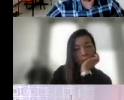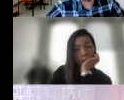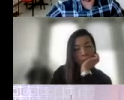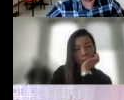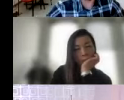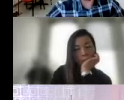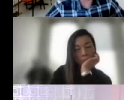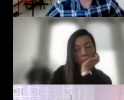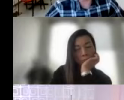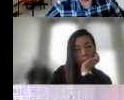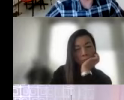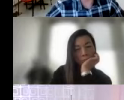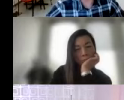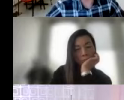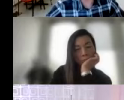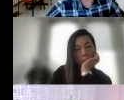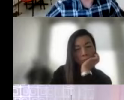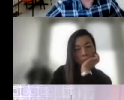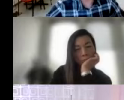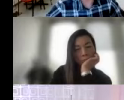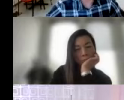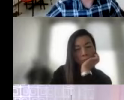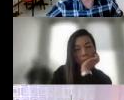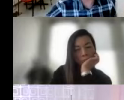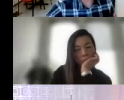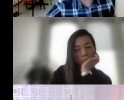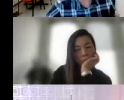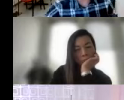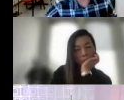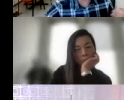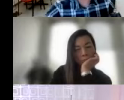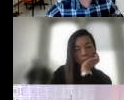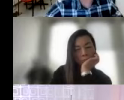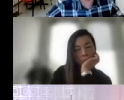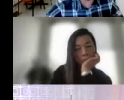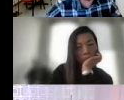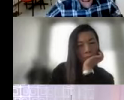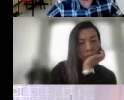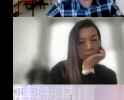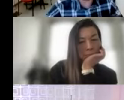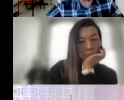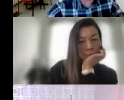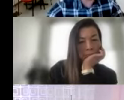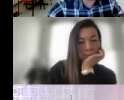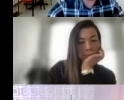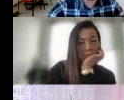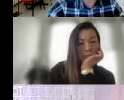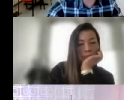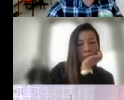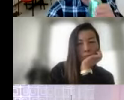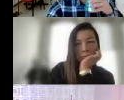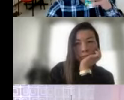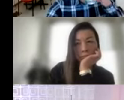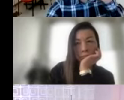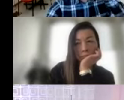collecting diffusion data, these are measures you can derive once you collect multiple B values, basically specific acquisitions that have multiple B values in a lot of